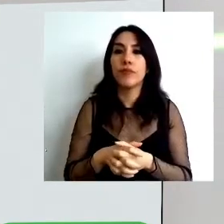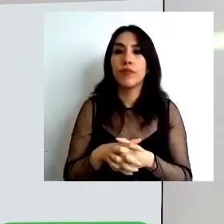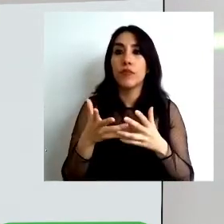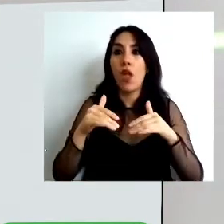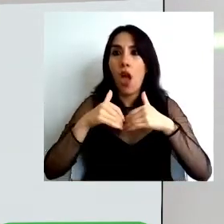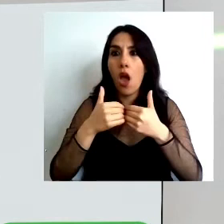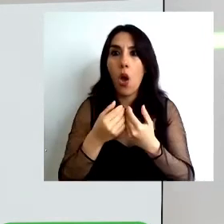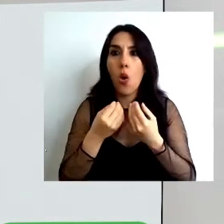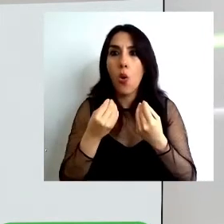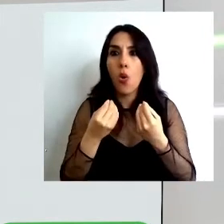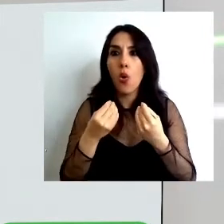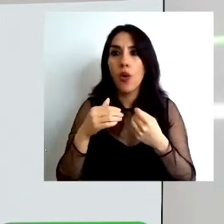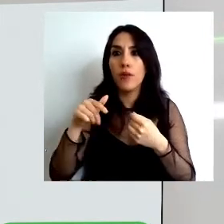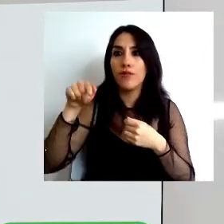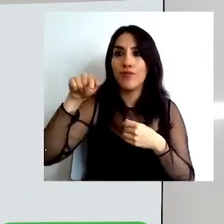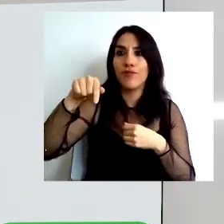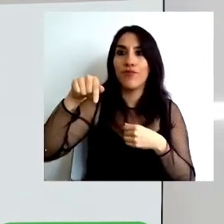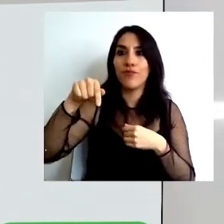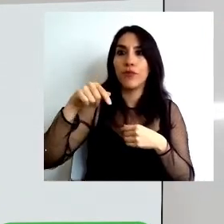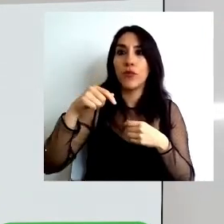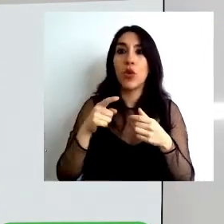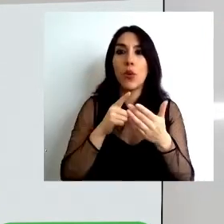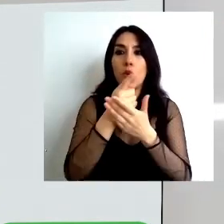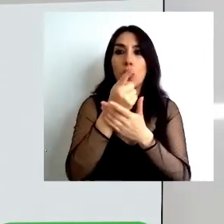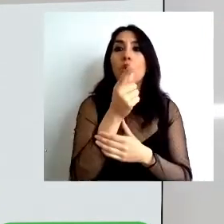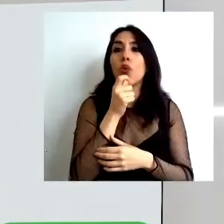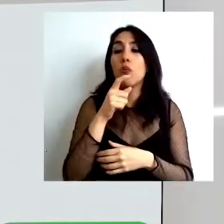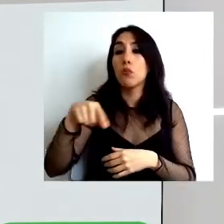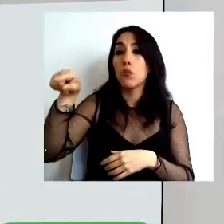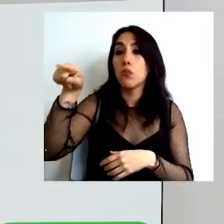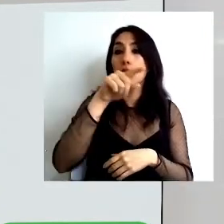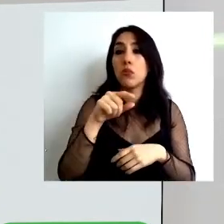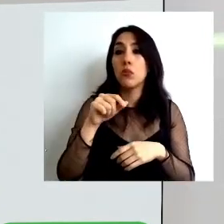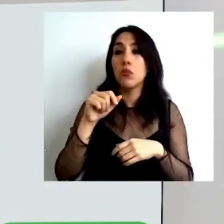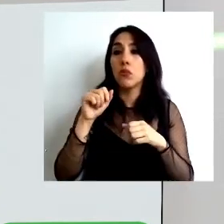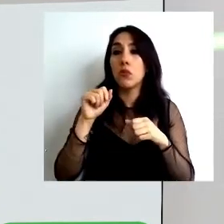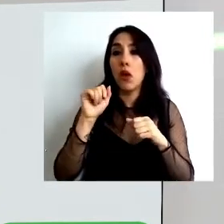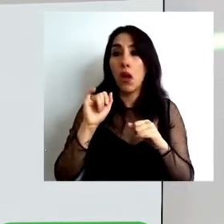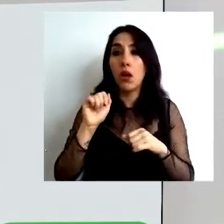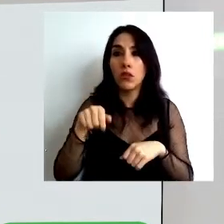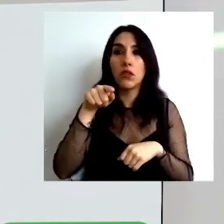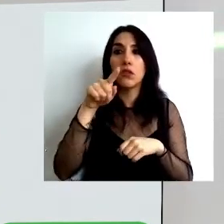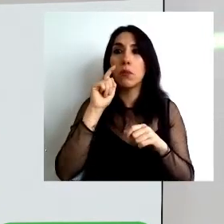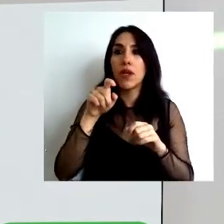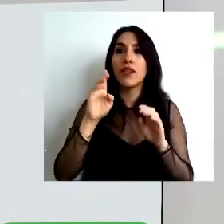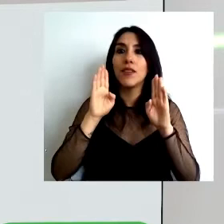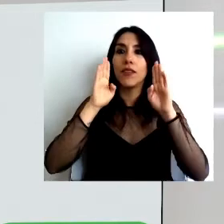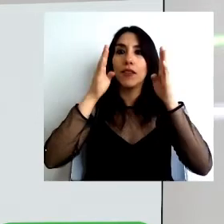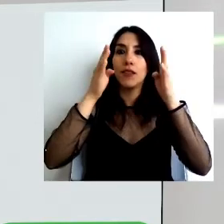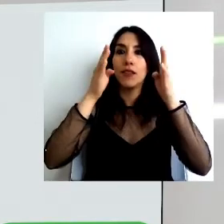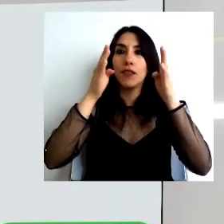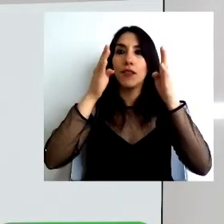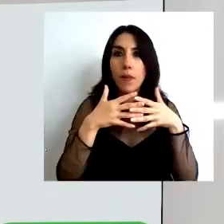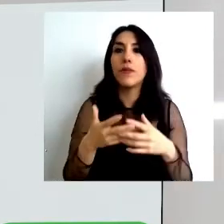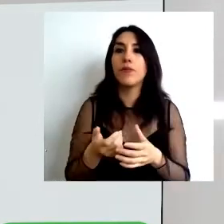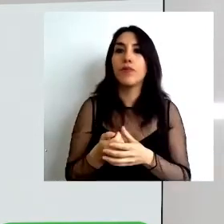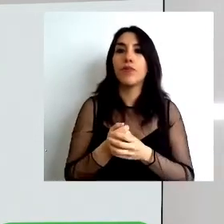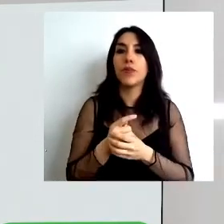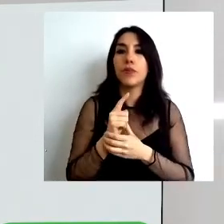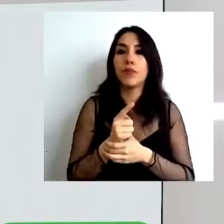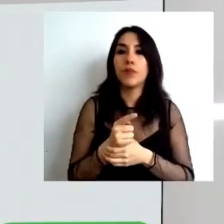focusing in the United States. They started 20 years ago building playgrounds in local